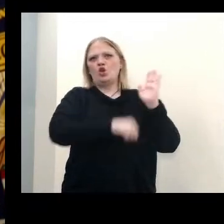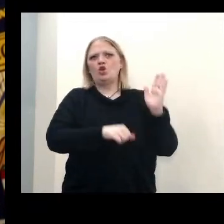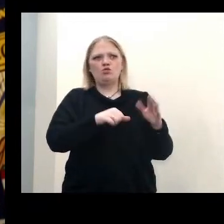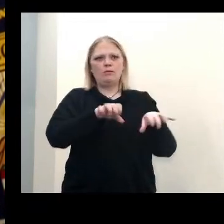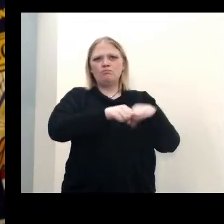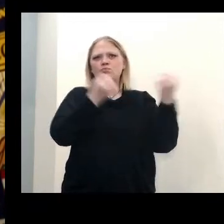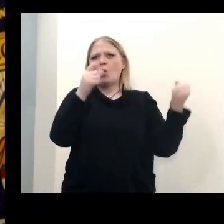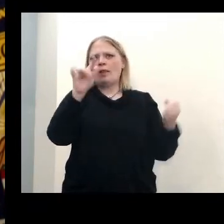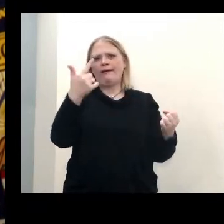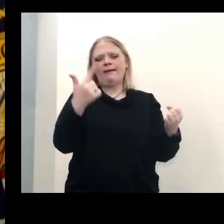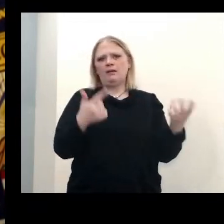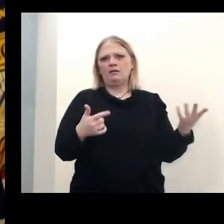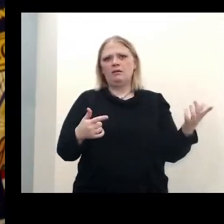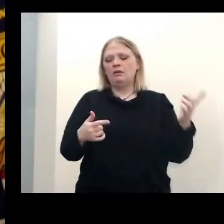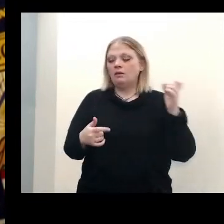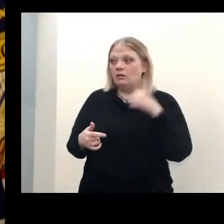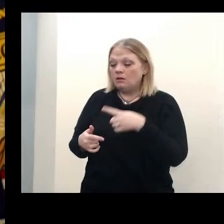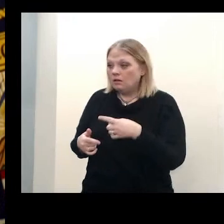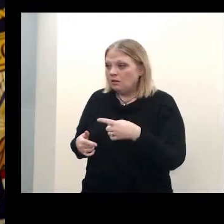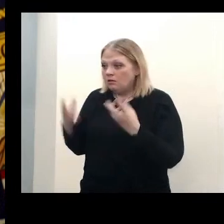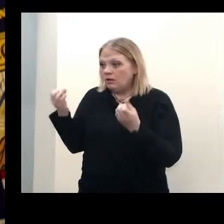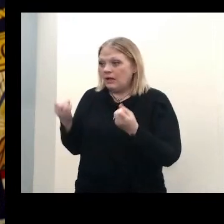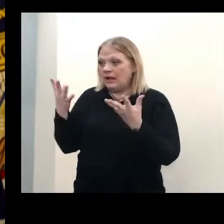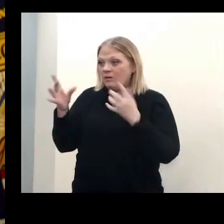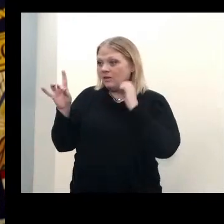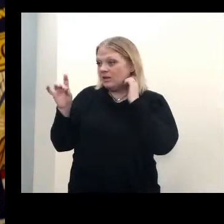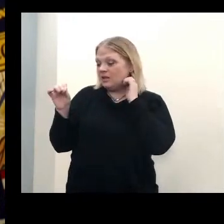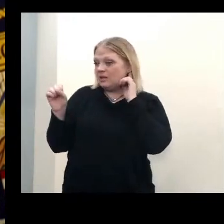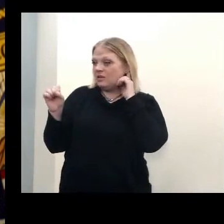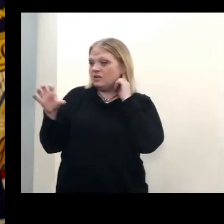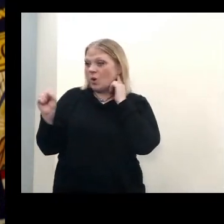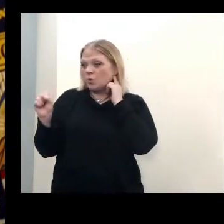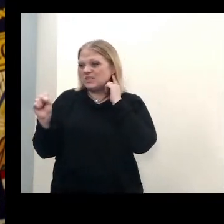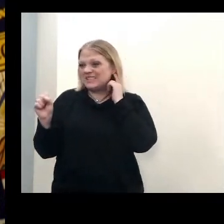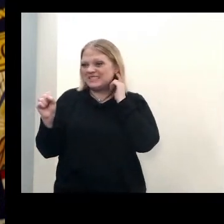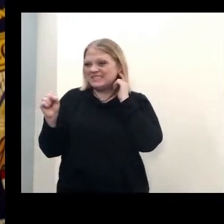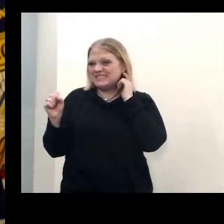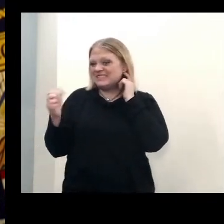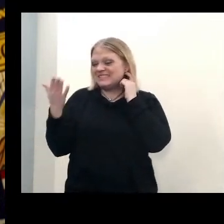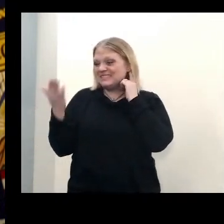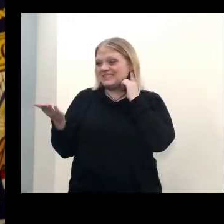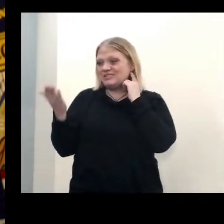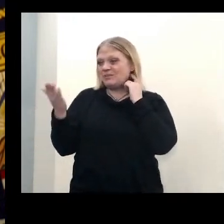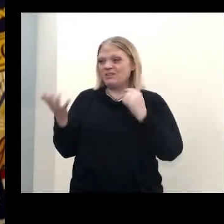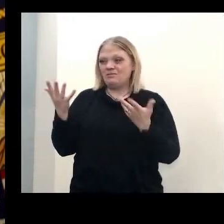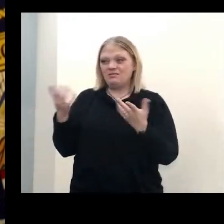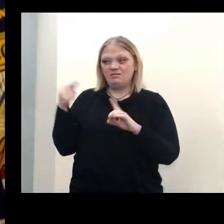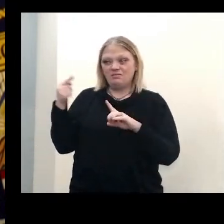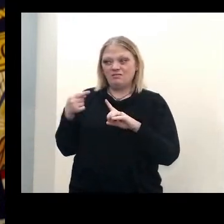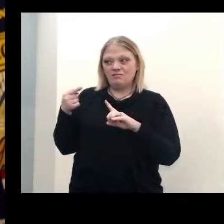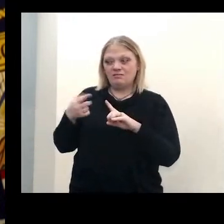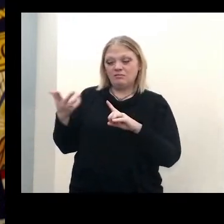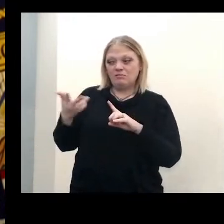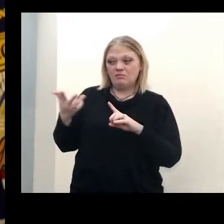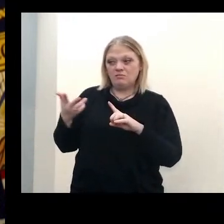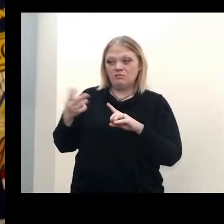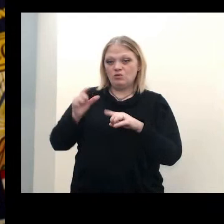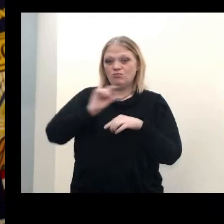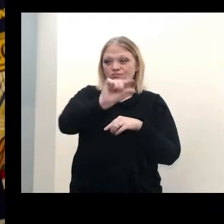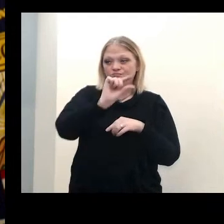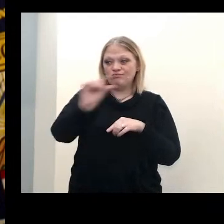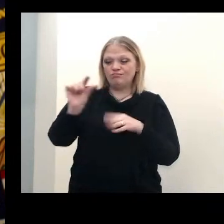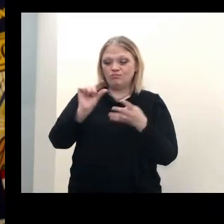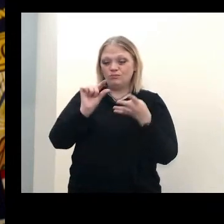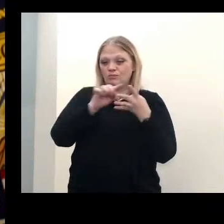leg. So, and do you know how many doses, Mr. Executive, you might be talking about here to divvy up then